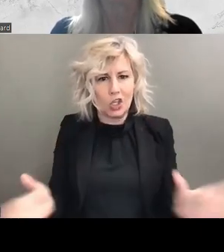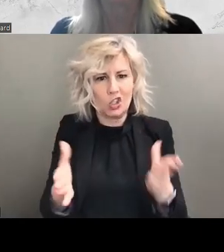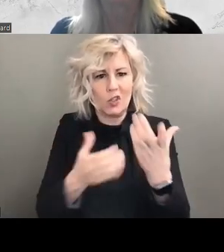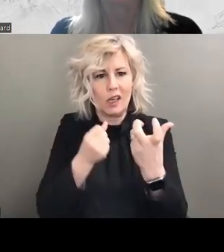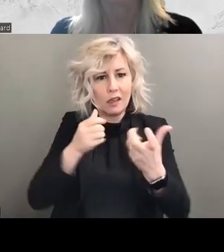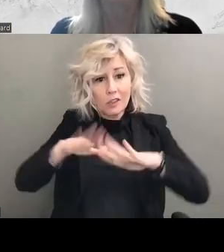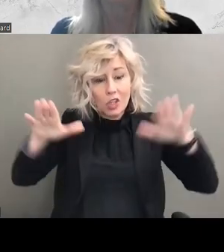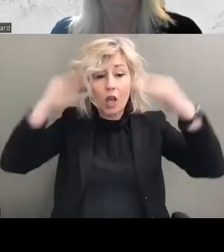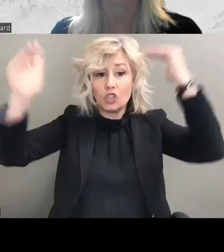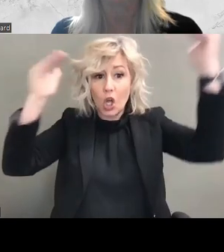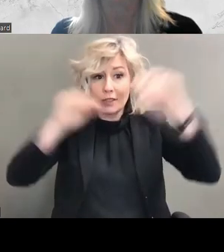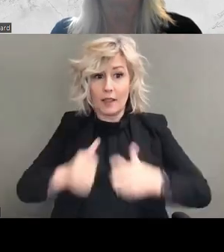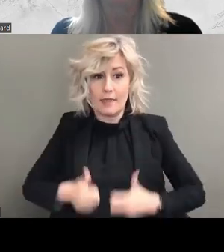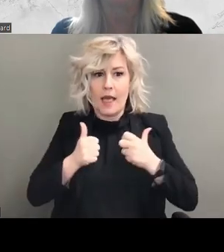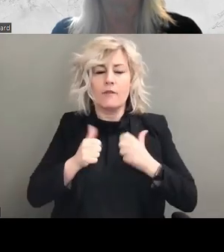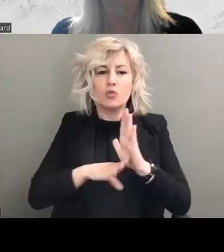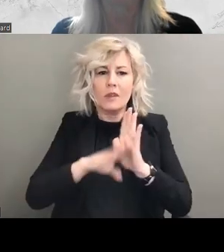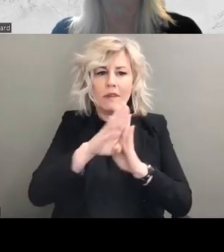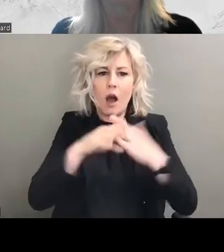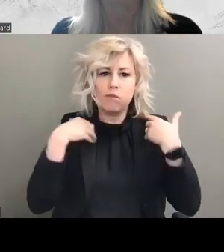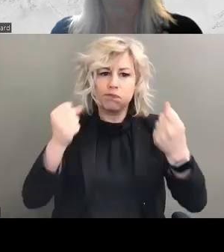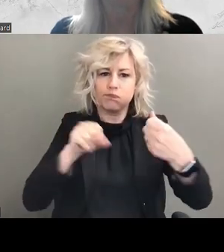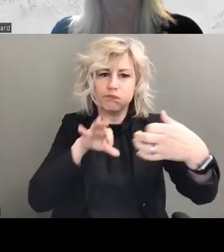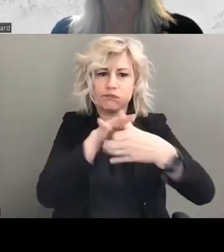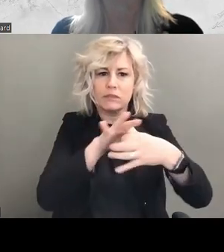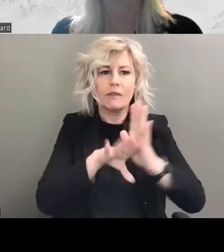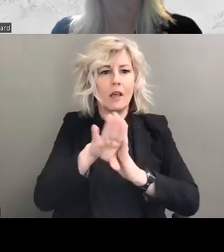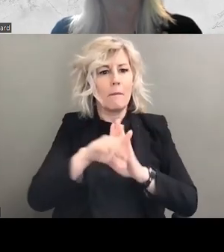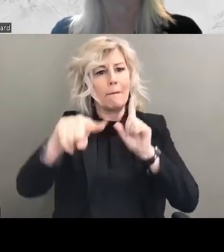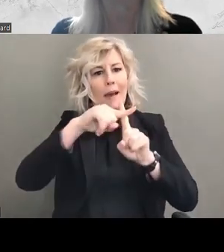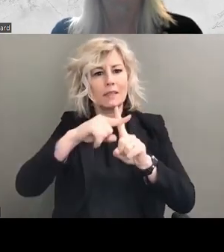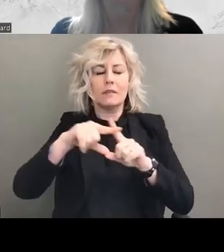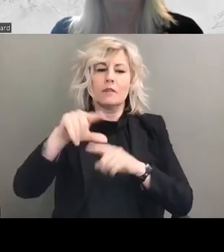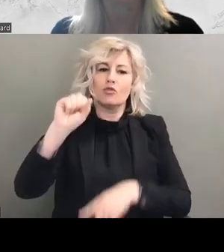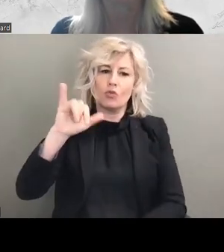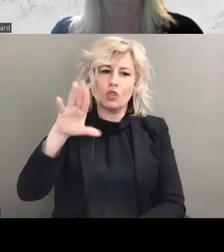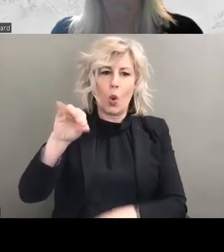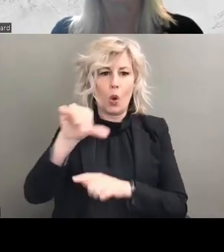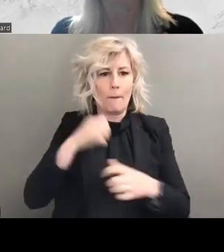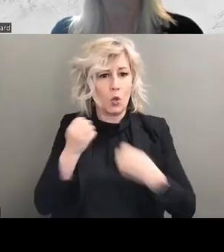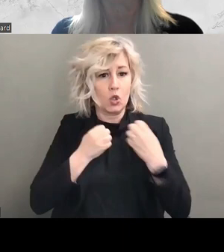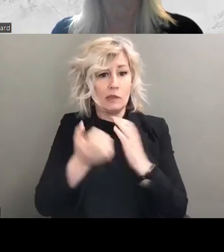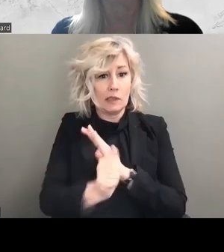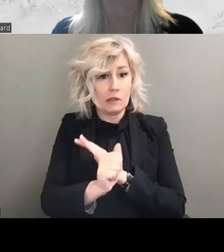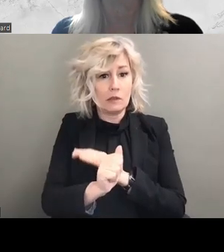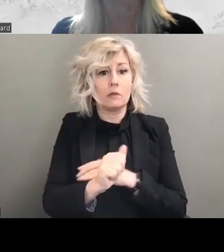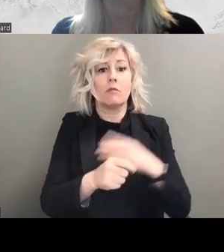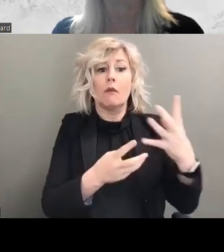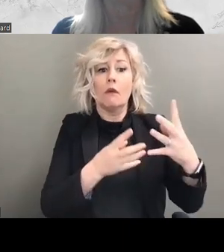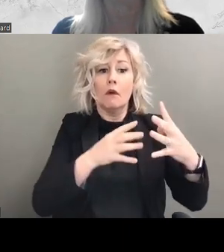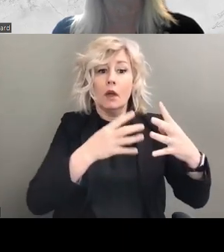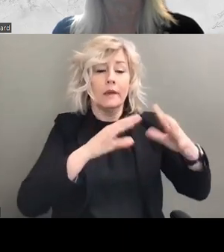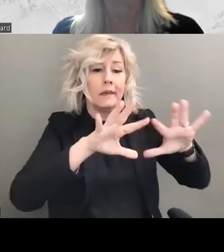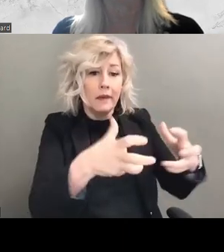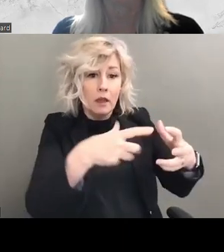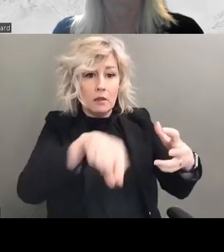in order to form healthy attachments and to develop positive socio-emotional skills. Congregate care settings for children have been found to